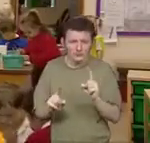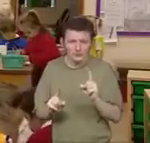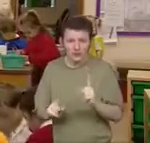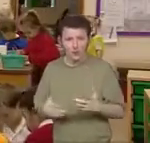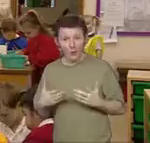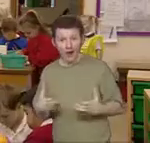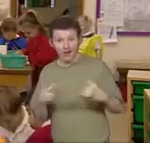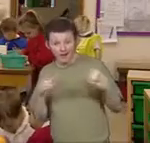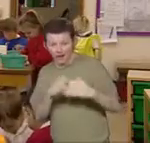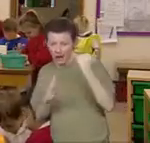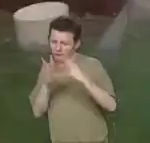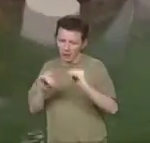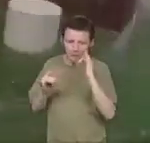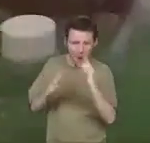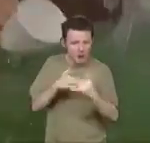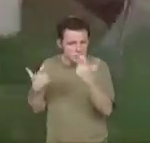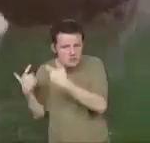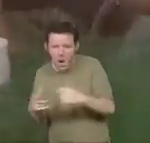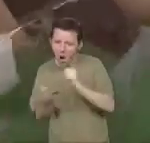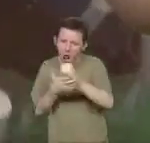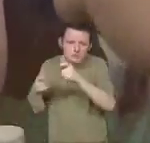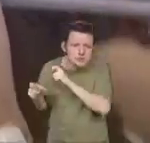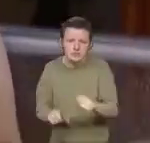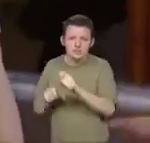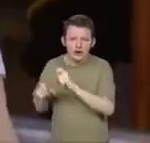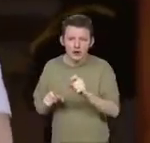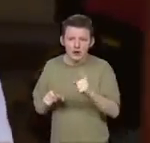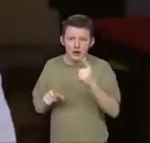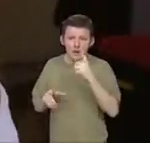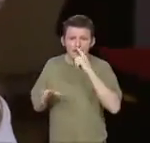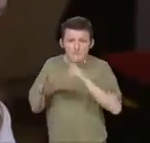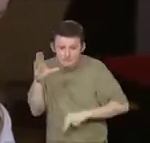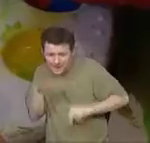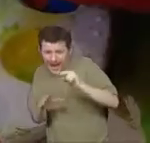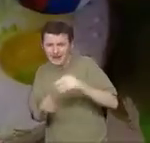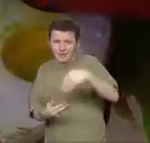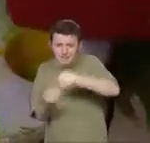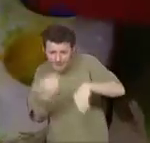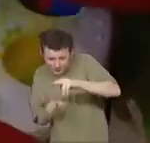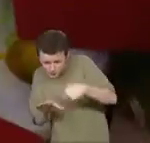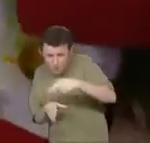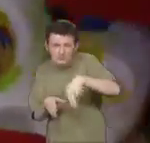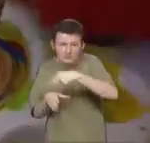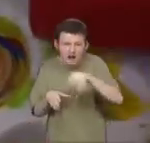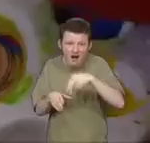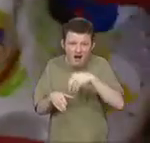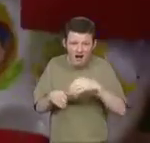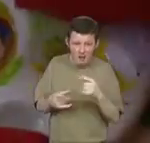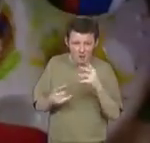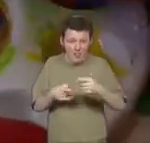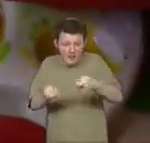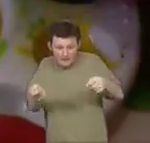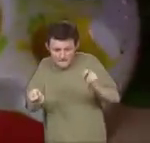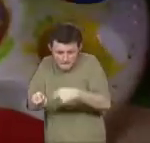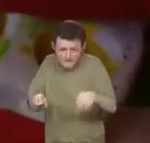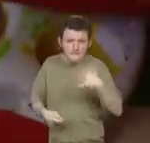peeps never stop testing. Give them water and they splash it and pour it. Give them paint and they mix it together to see